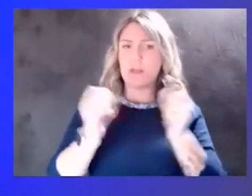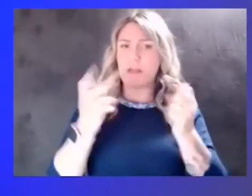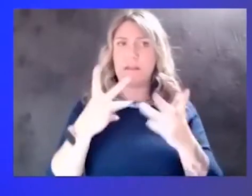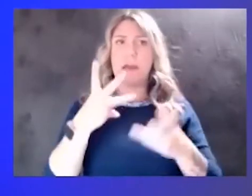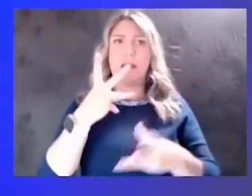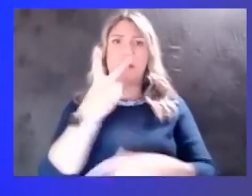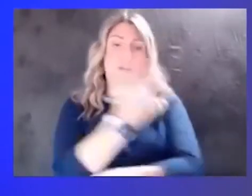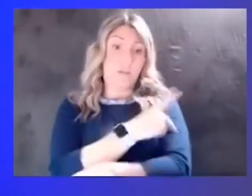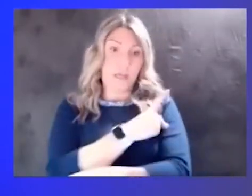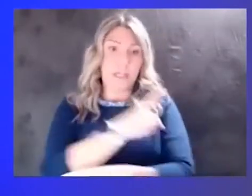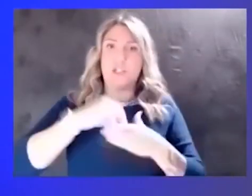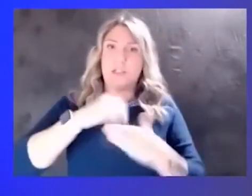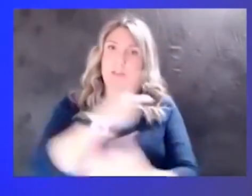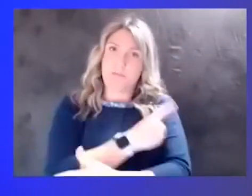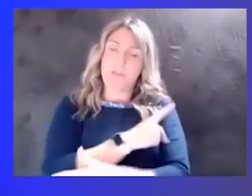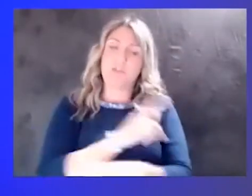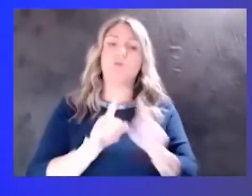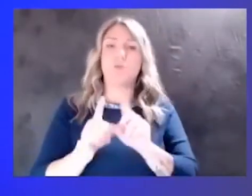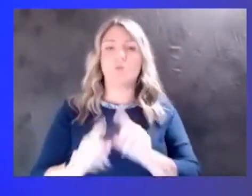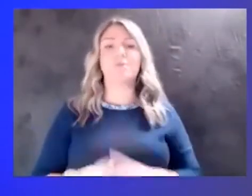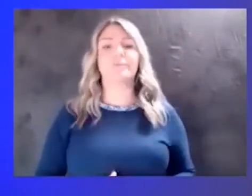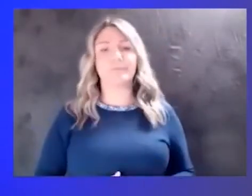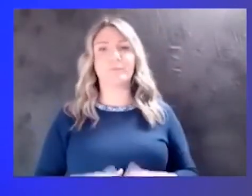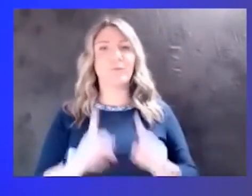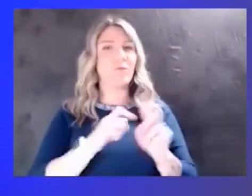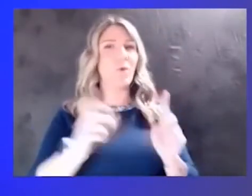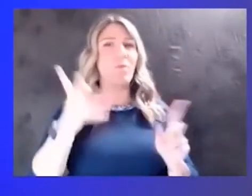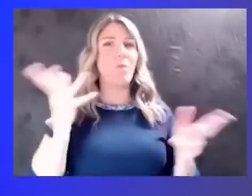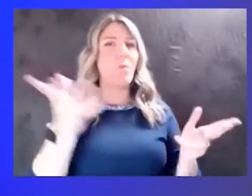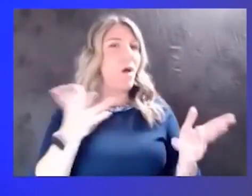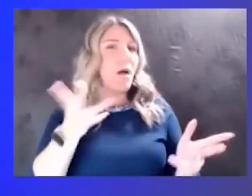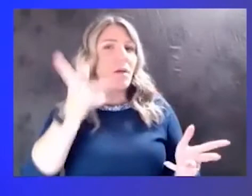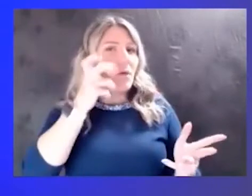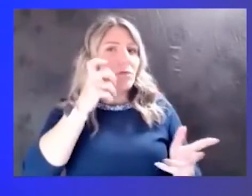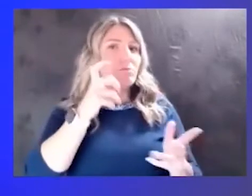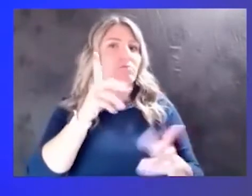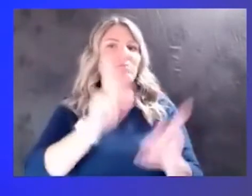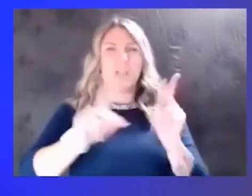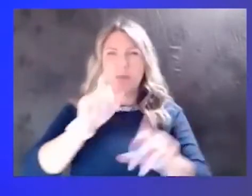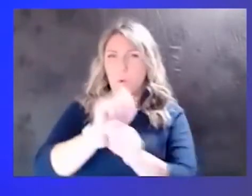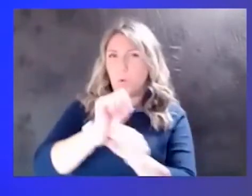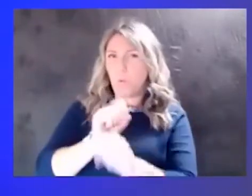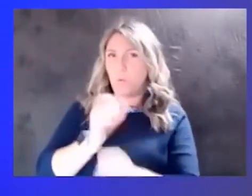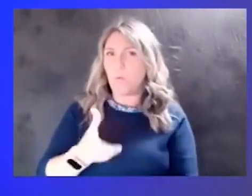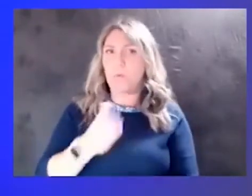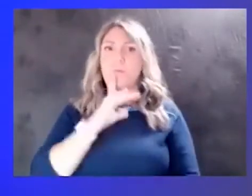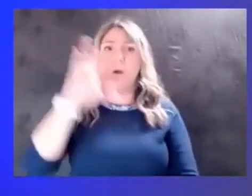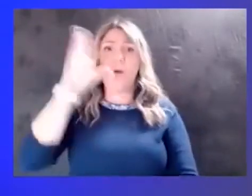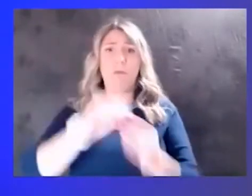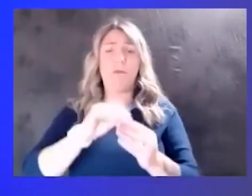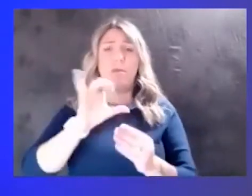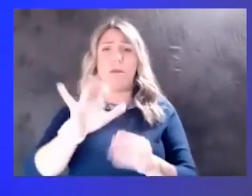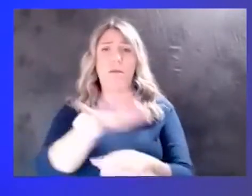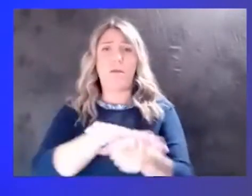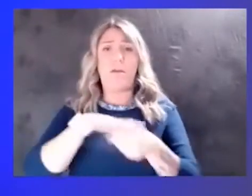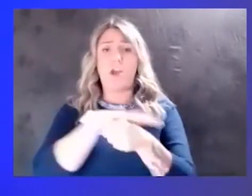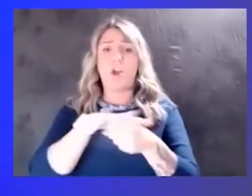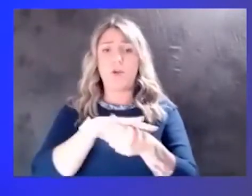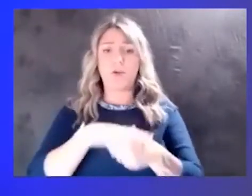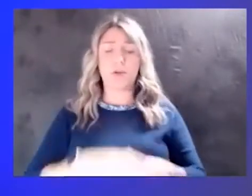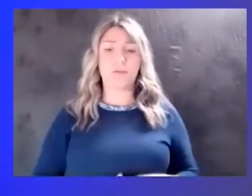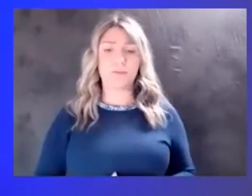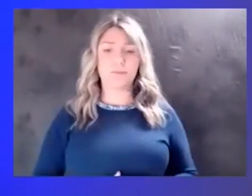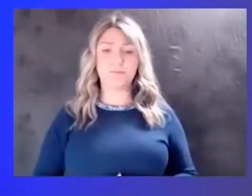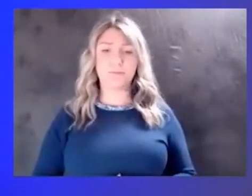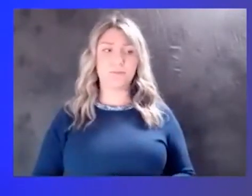as well, from what I understand from people that work down there. So overall, that area, and it's not just that